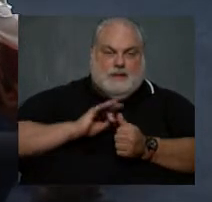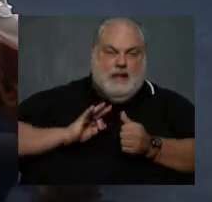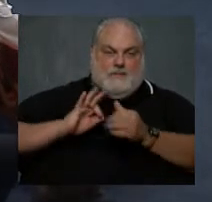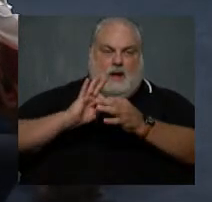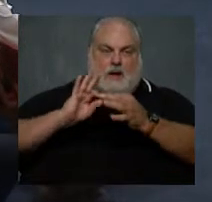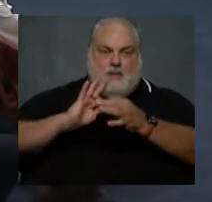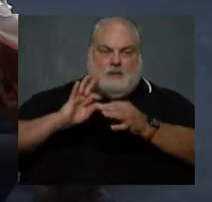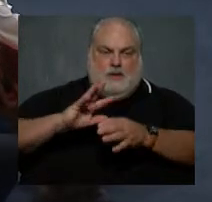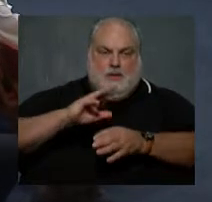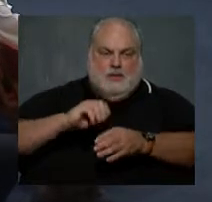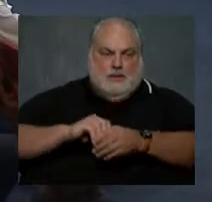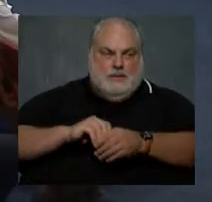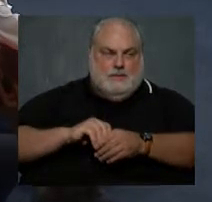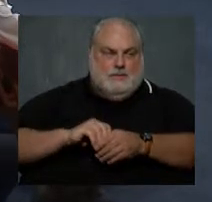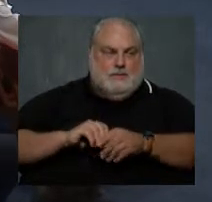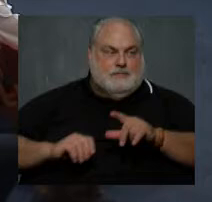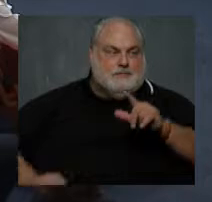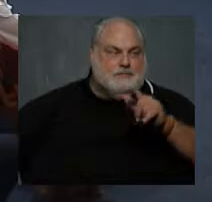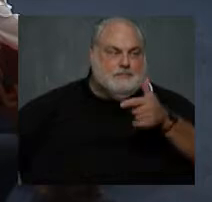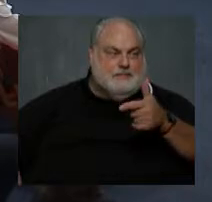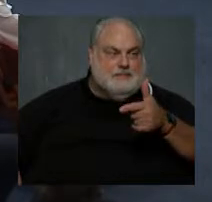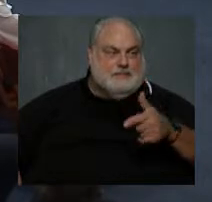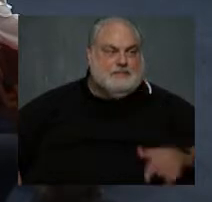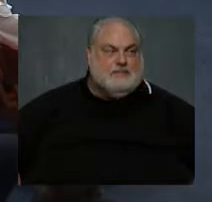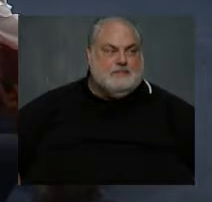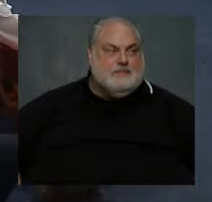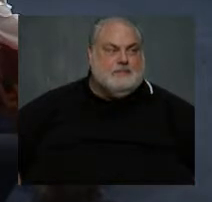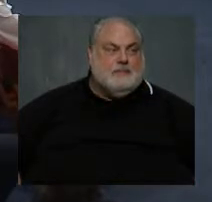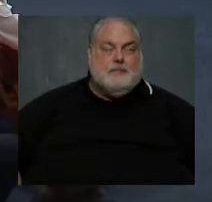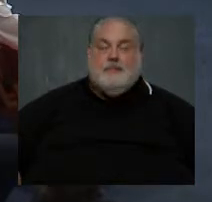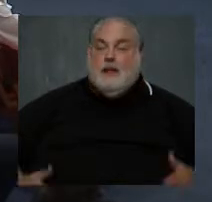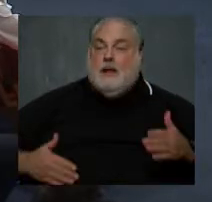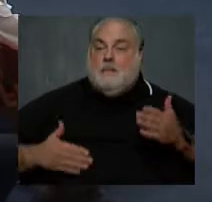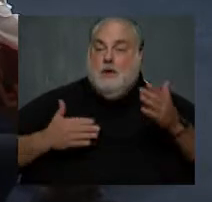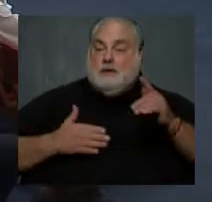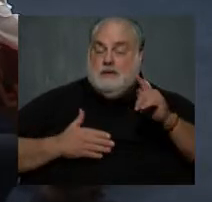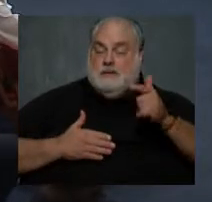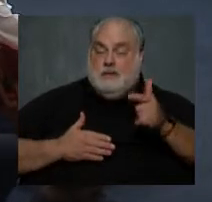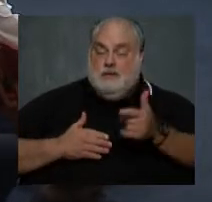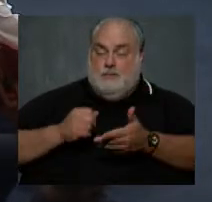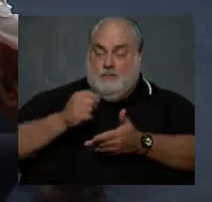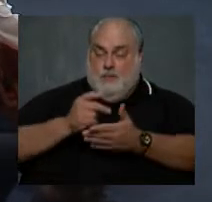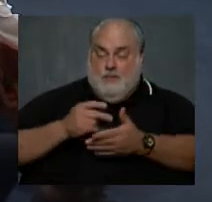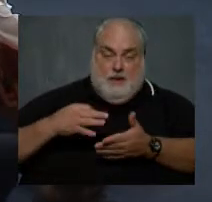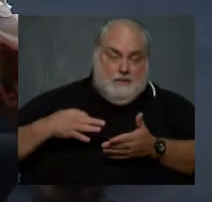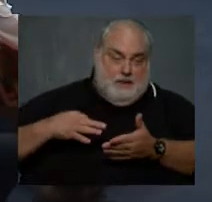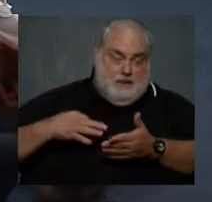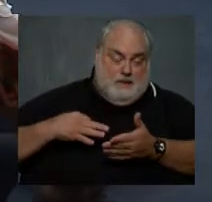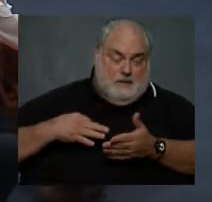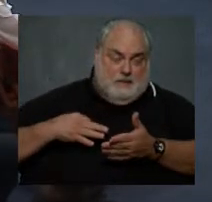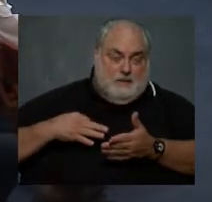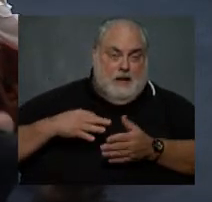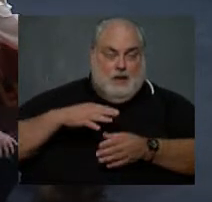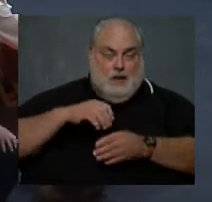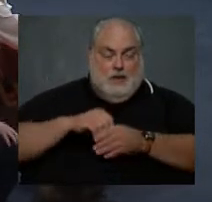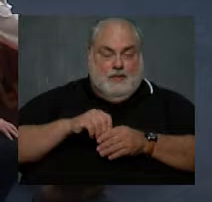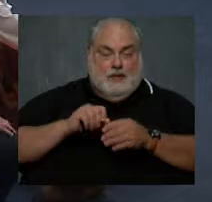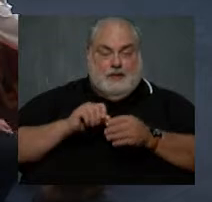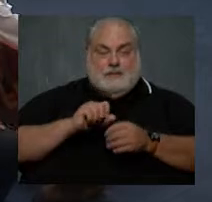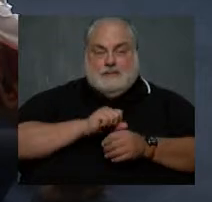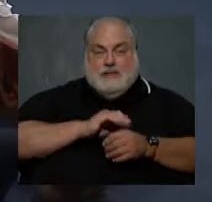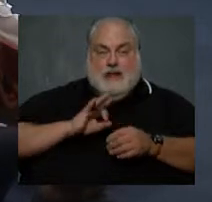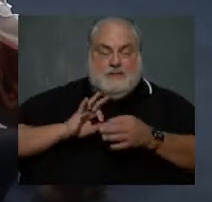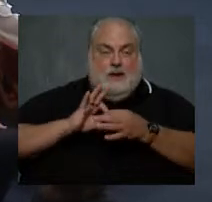comments therein. Second. You just heard a motion and seconded to approve the application as written with all staff recommendations.